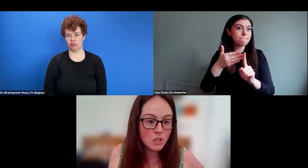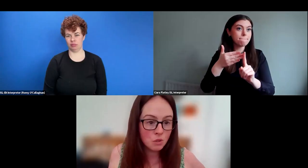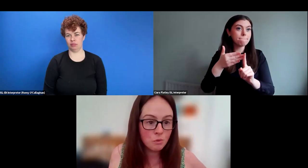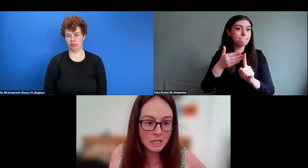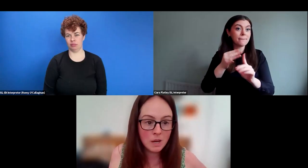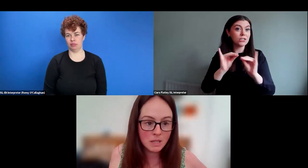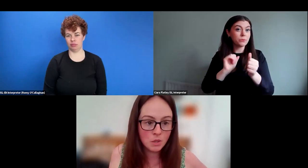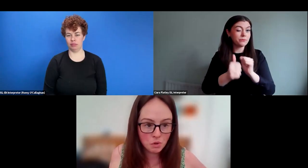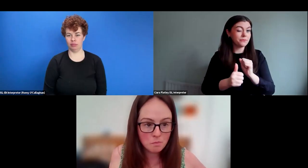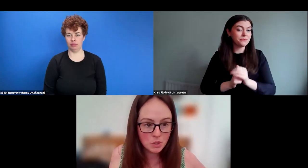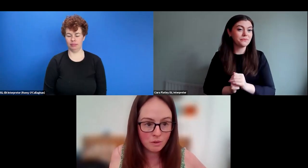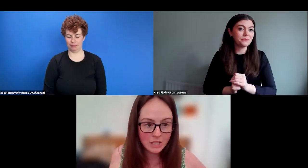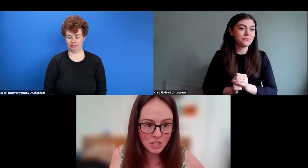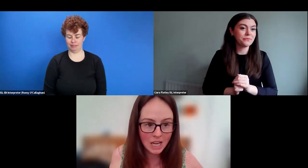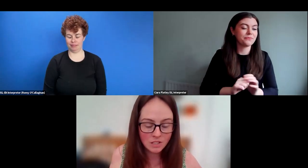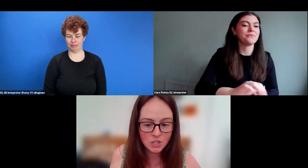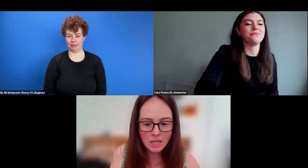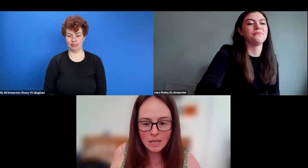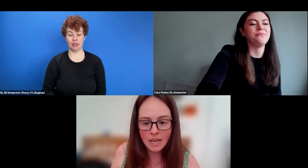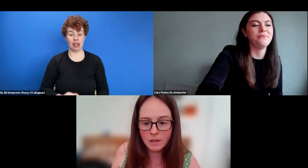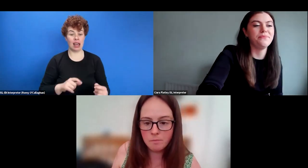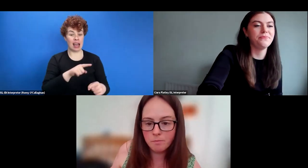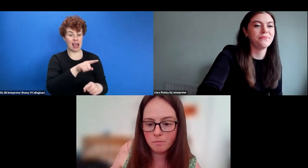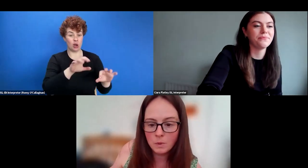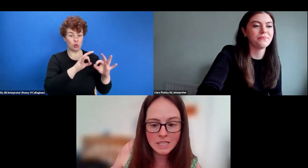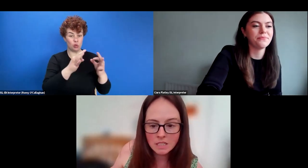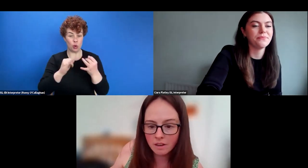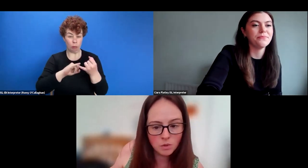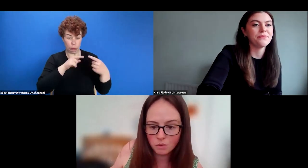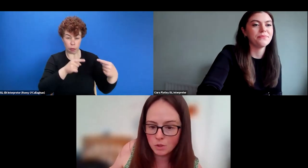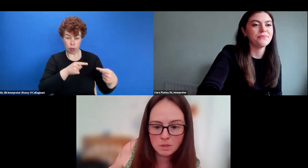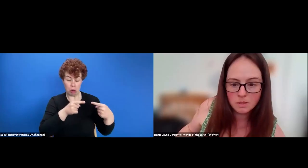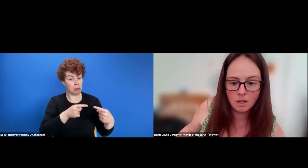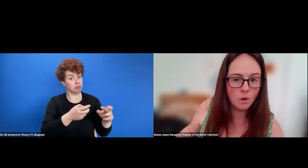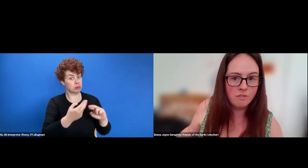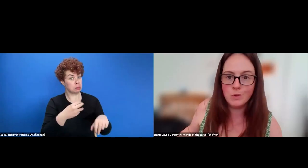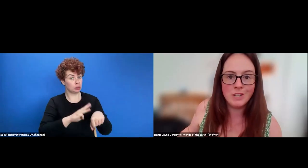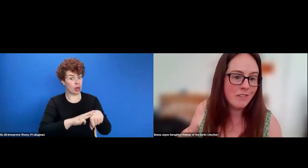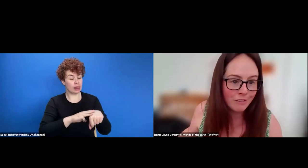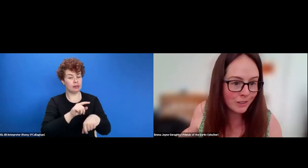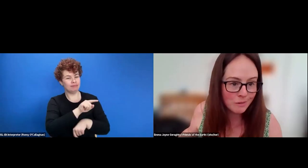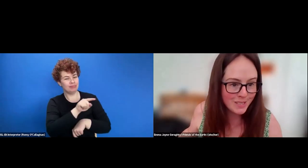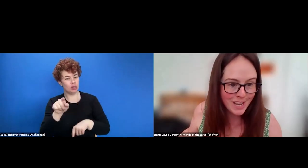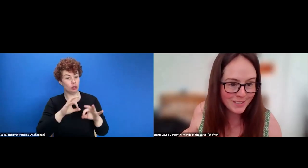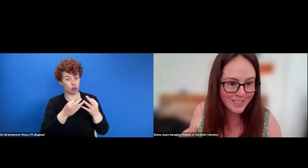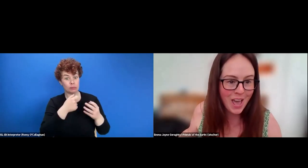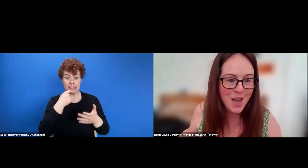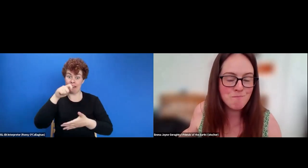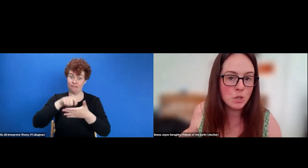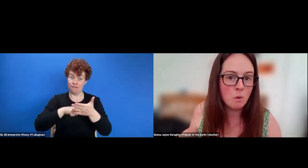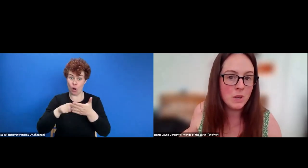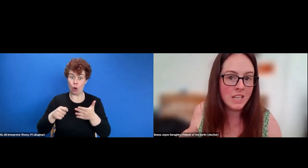was responded to really well by those groups who were really challenged. We didn't have those groups go and vote in favour of